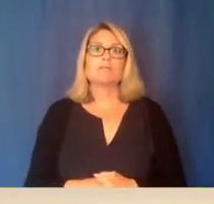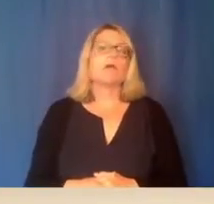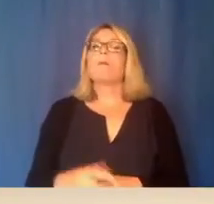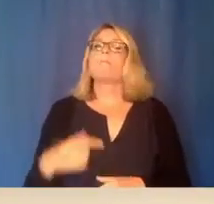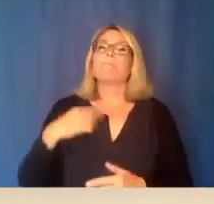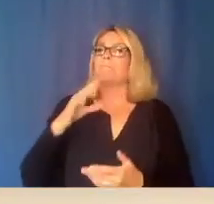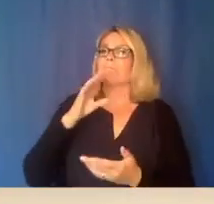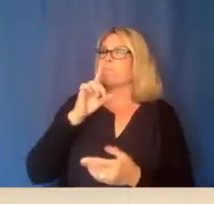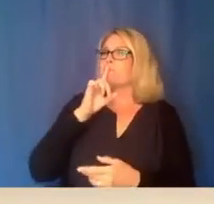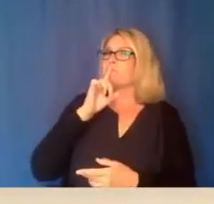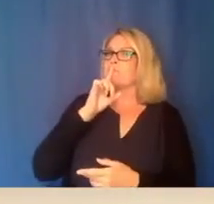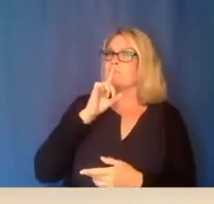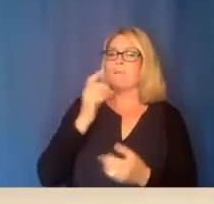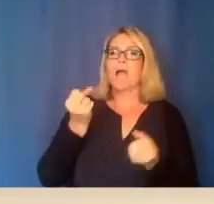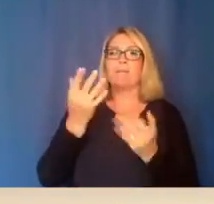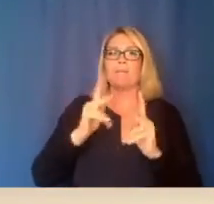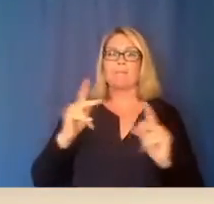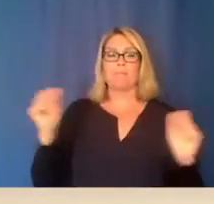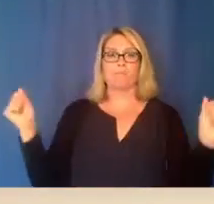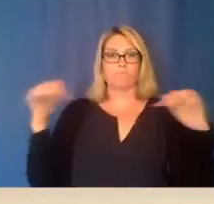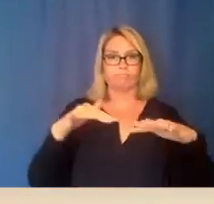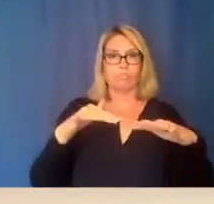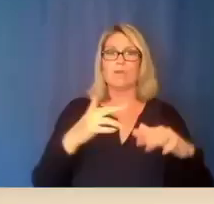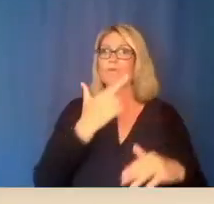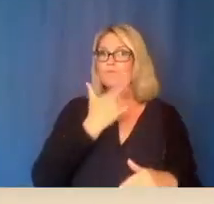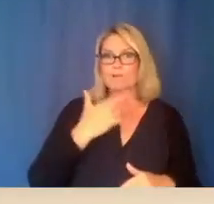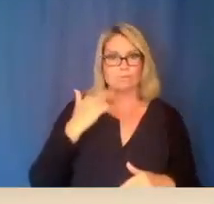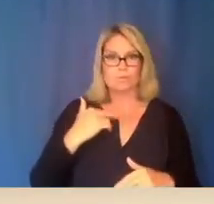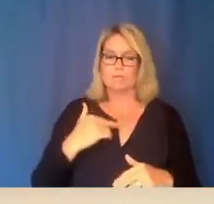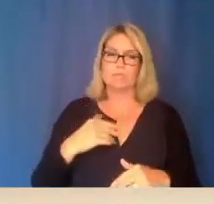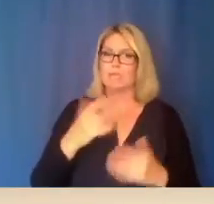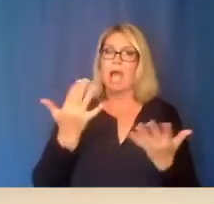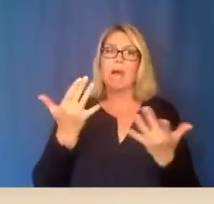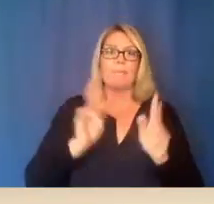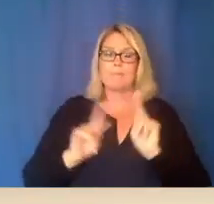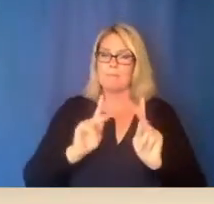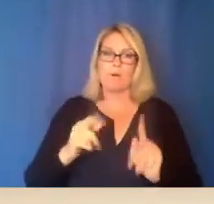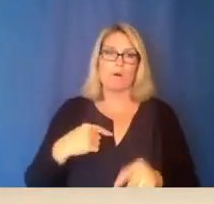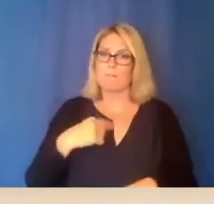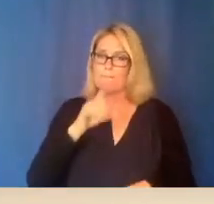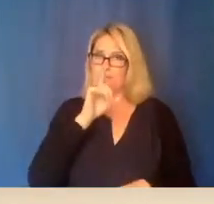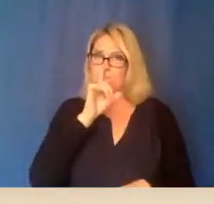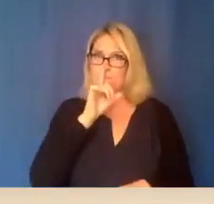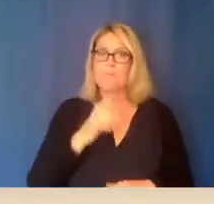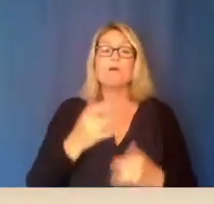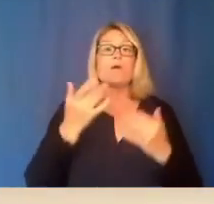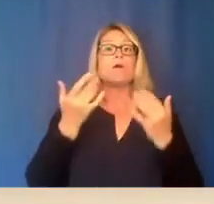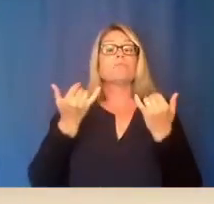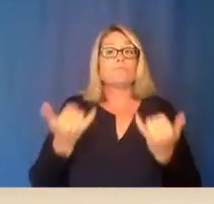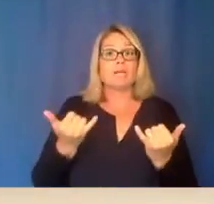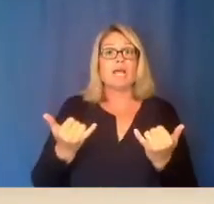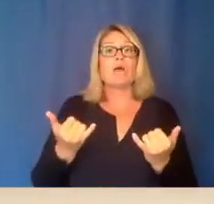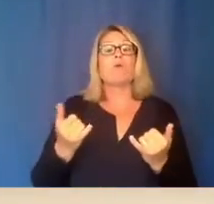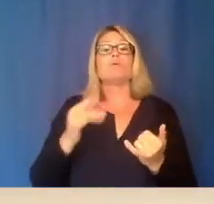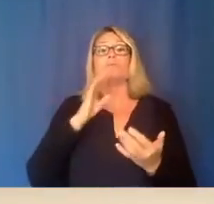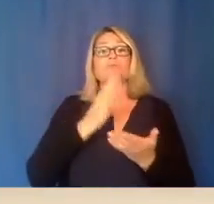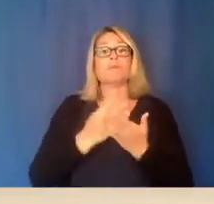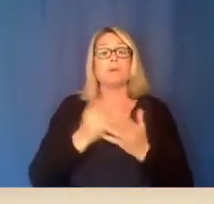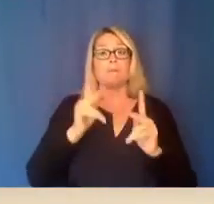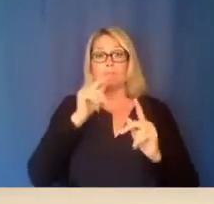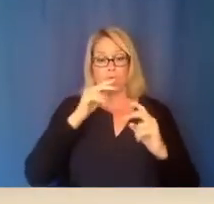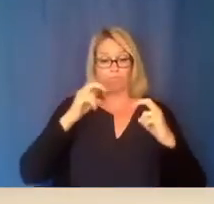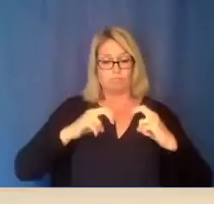of restaurants. It's right now. The seating number of people at a table is